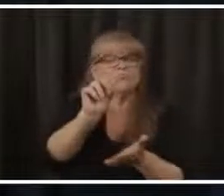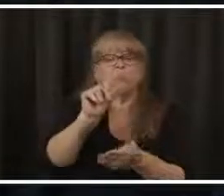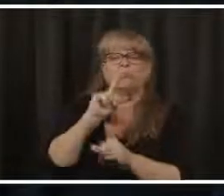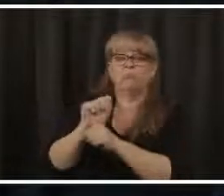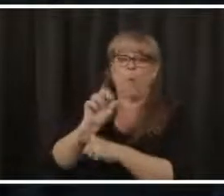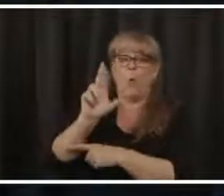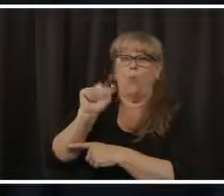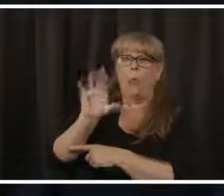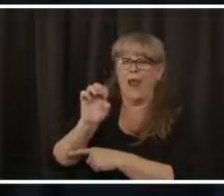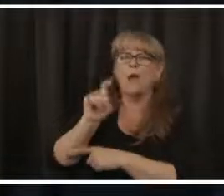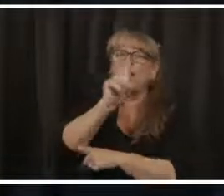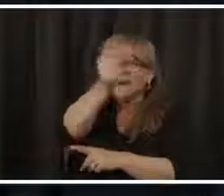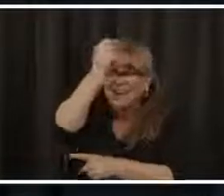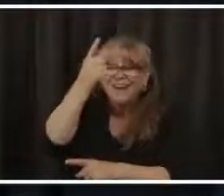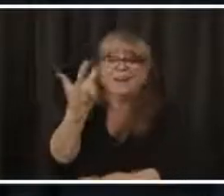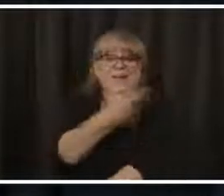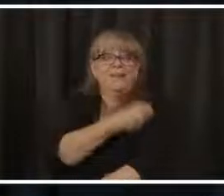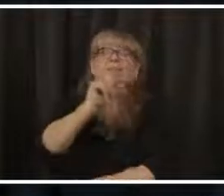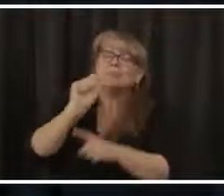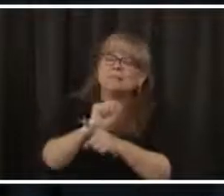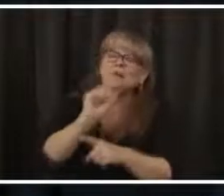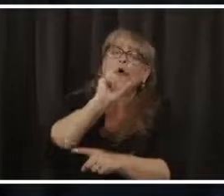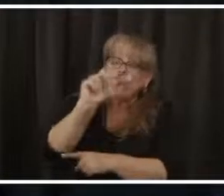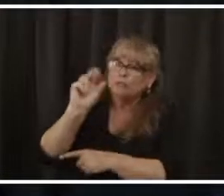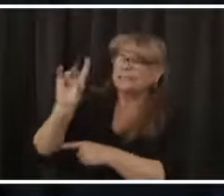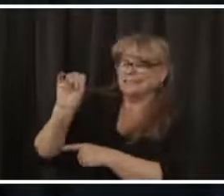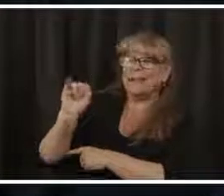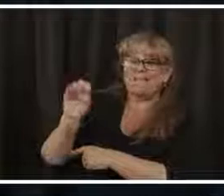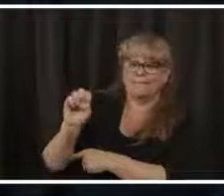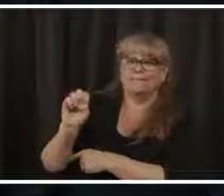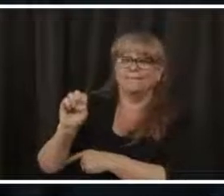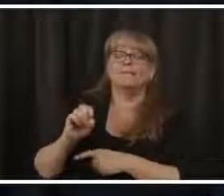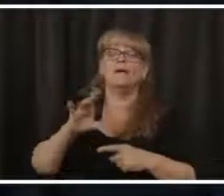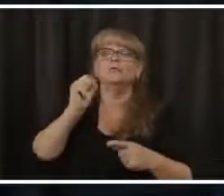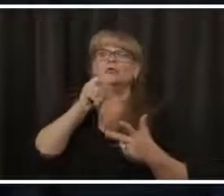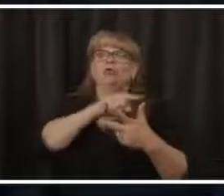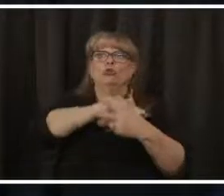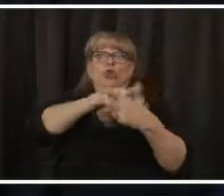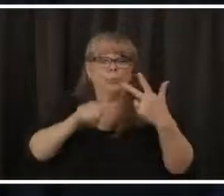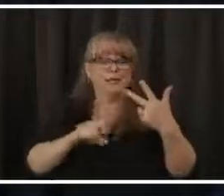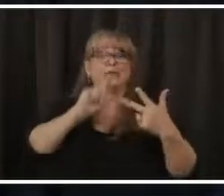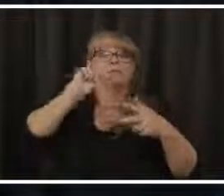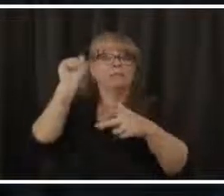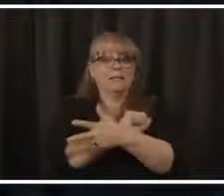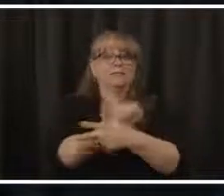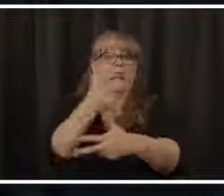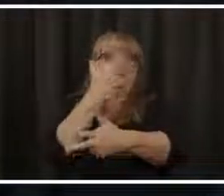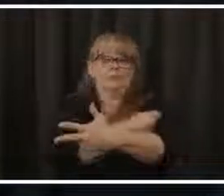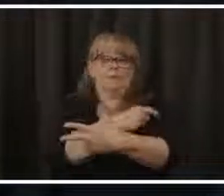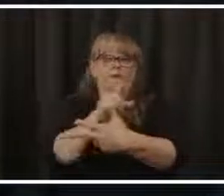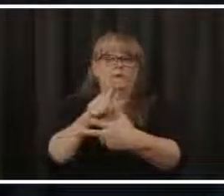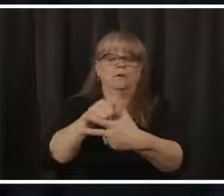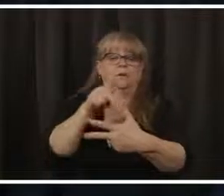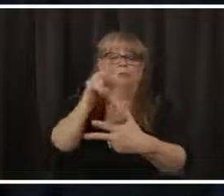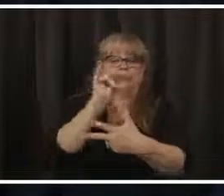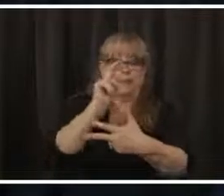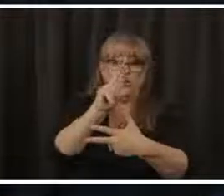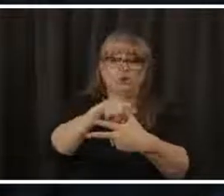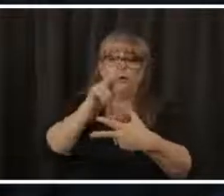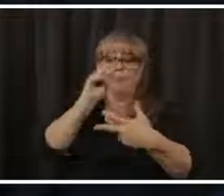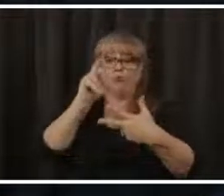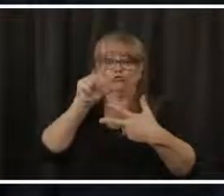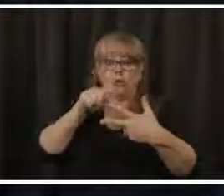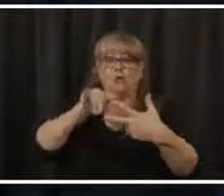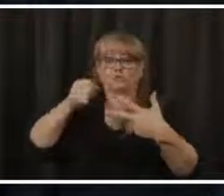safer vaccines that are out there. All 3 vaccines, highly safe, highly effective. I wouldn't hesitate to get any one of them